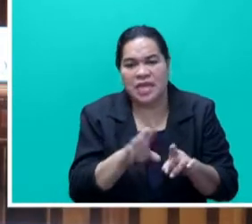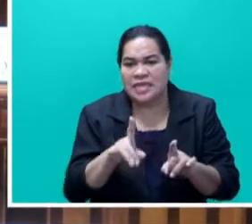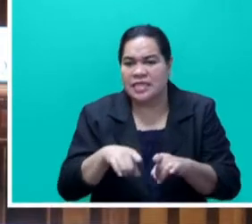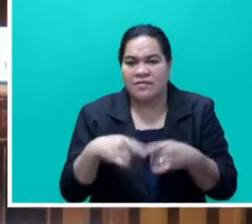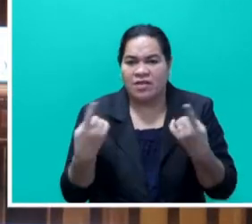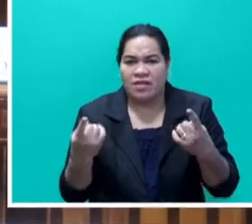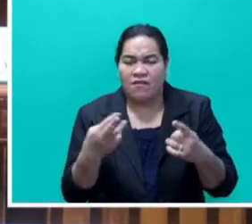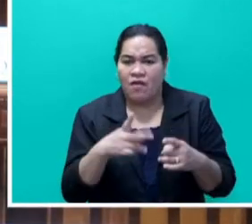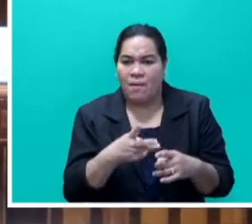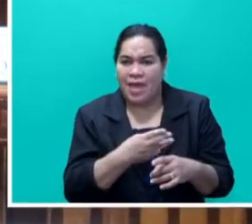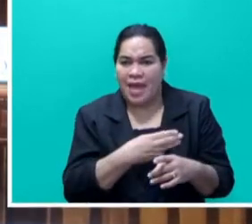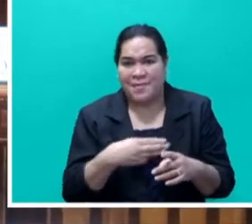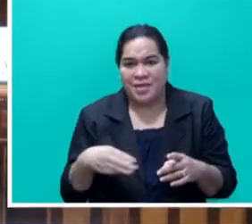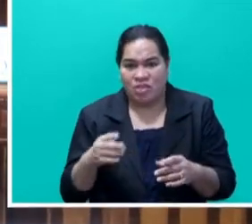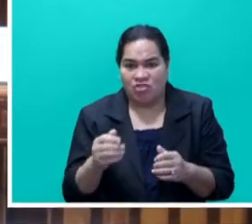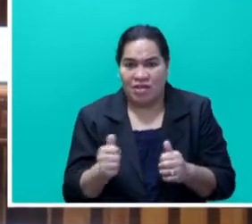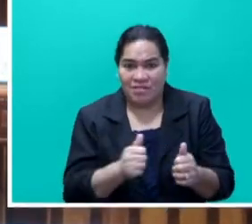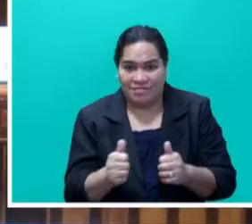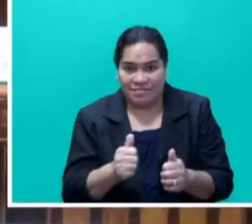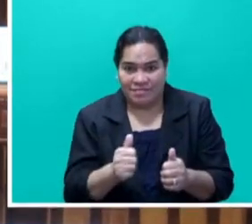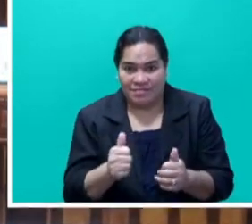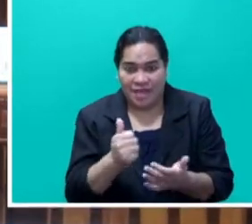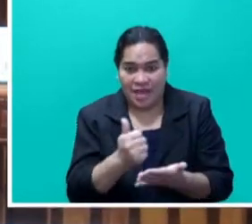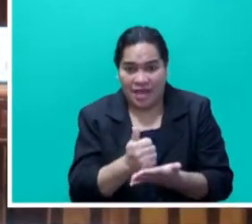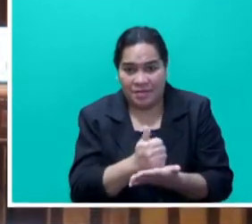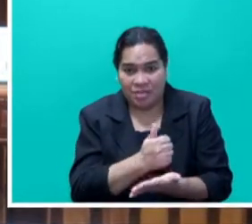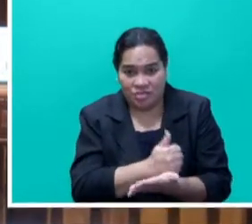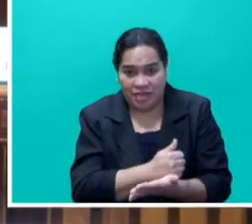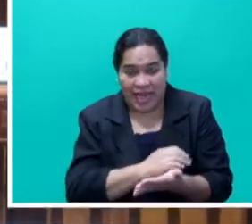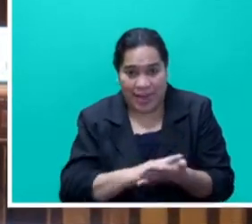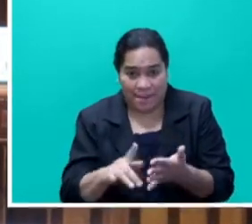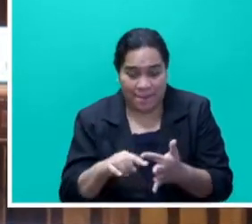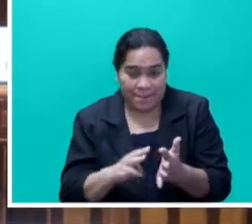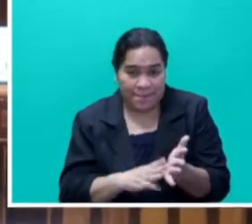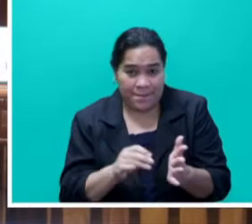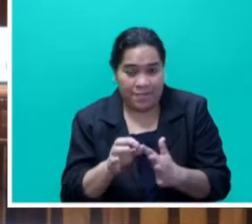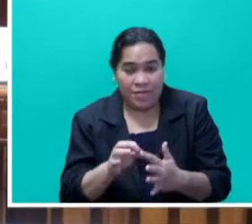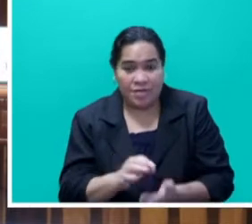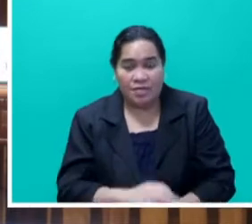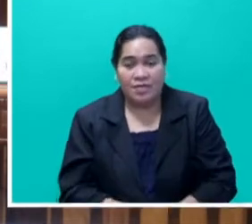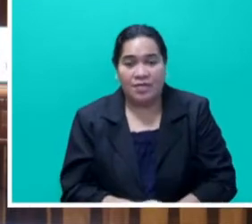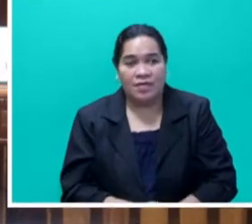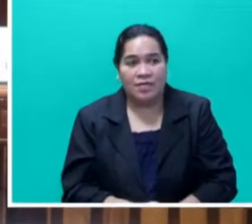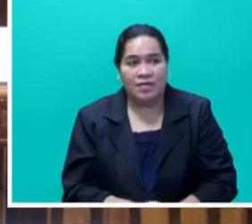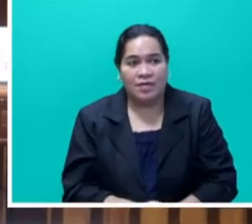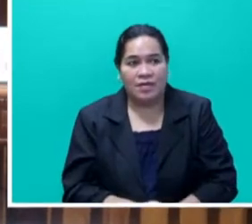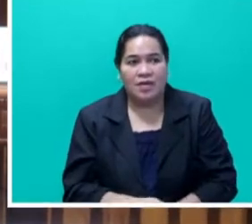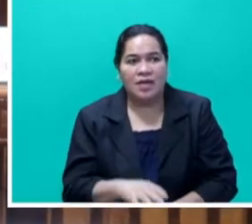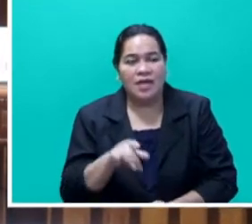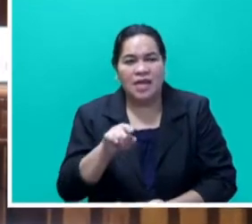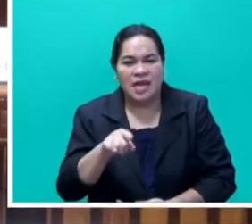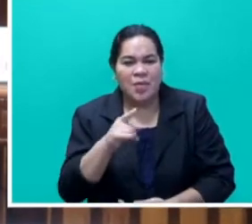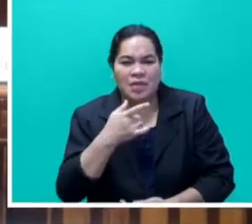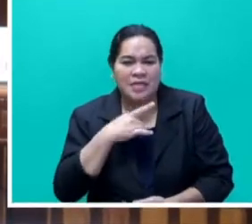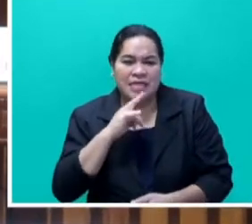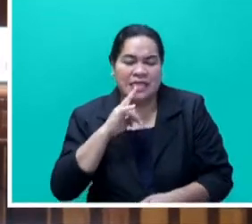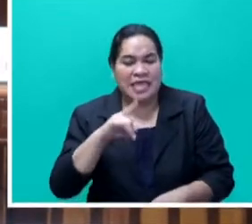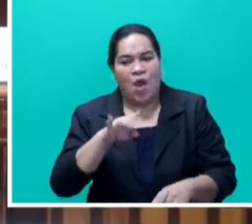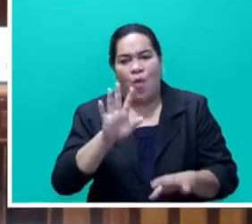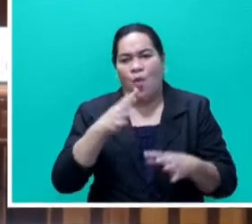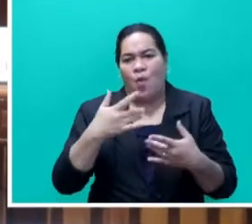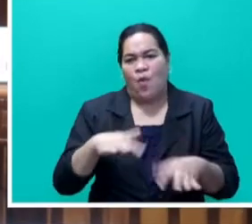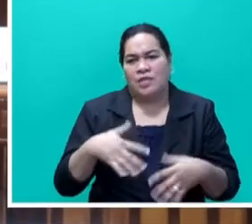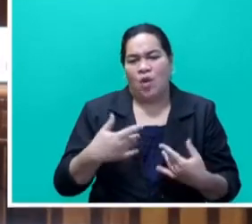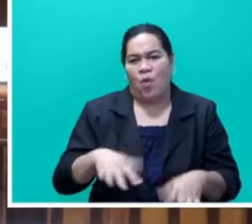hemp. Industrial hemp, Mr. Speaker, sir, is in fact at the moment hailed as the wonder plant due to